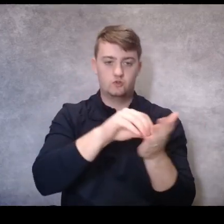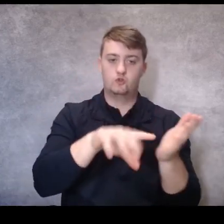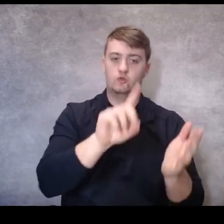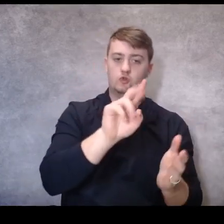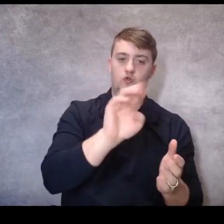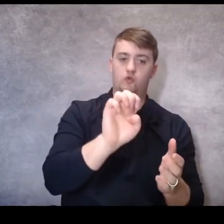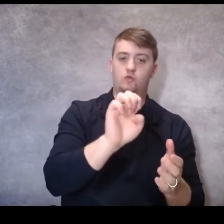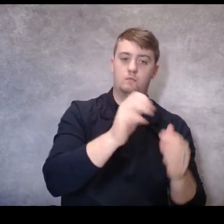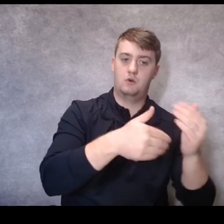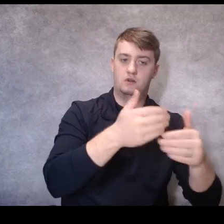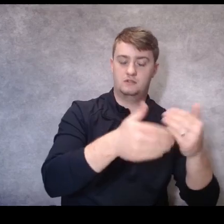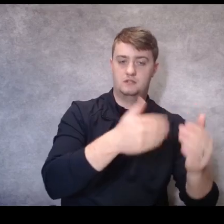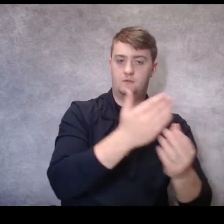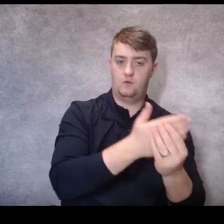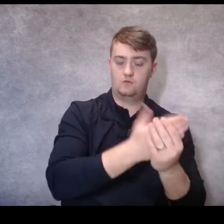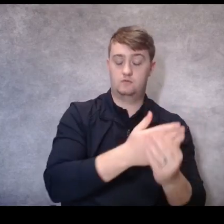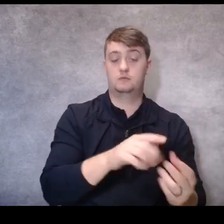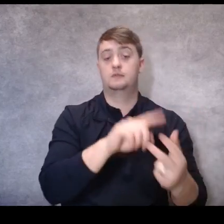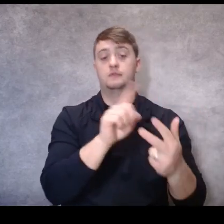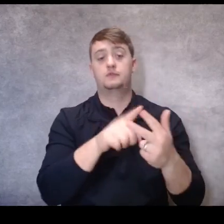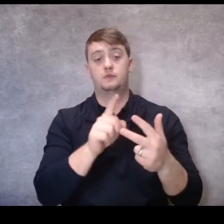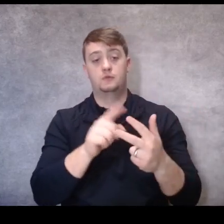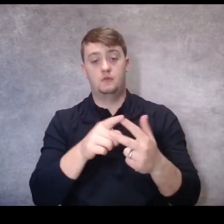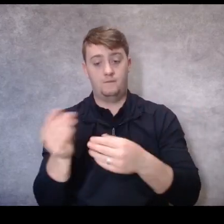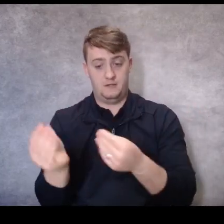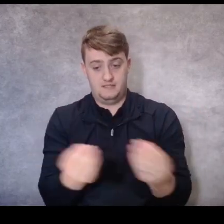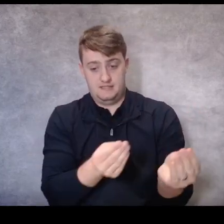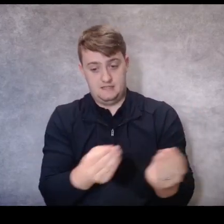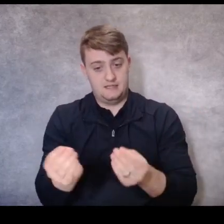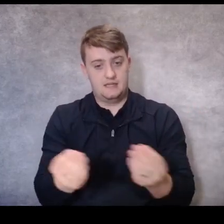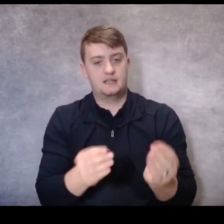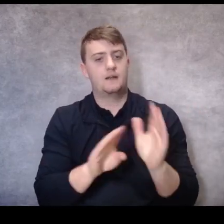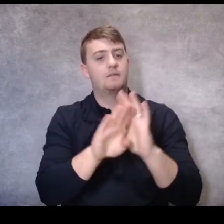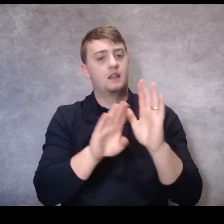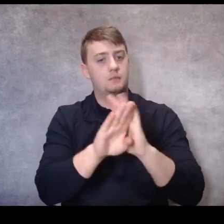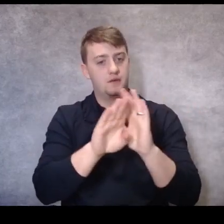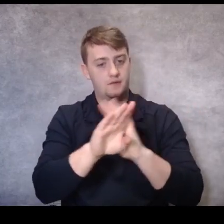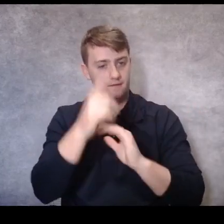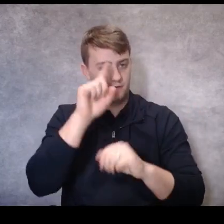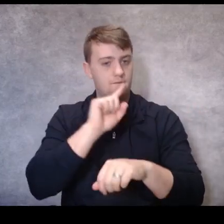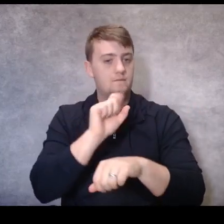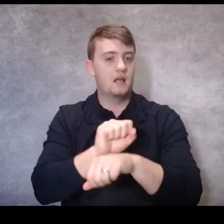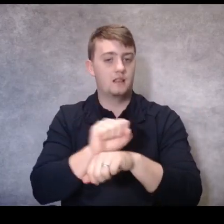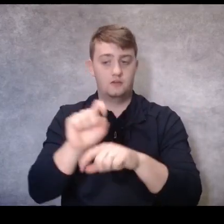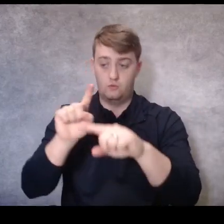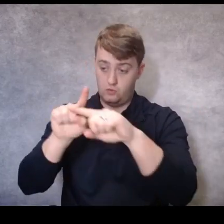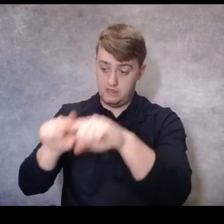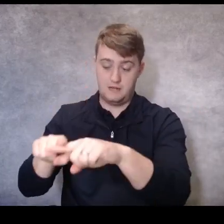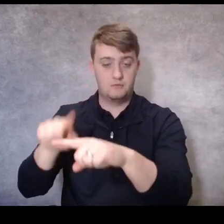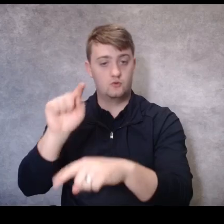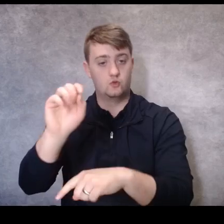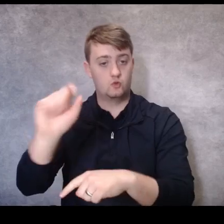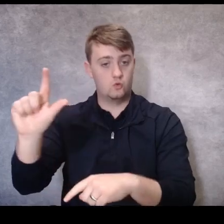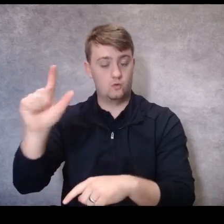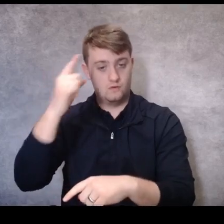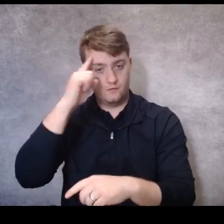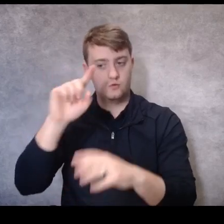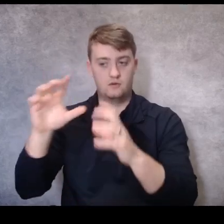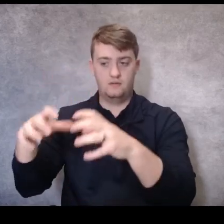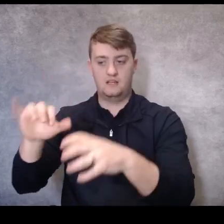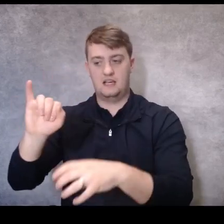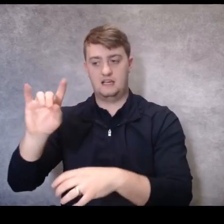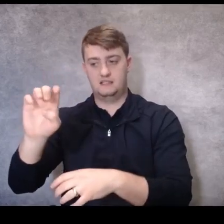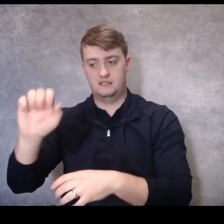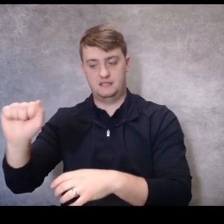due process folders. 2. Facilitate the development of a valid and reliable tool for the Division